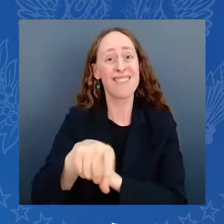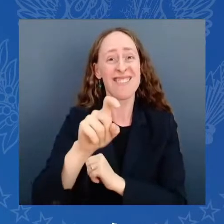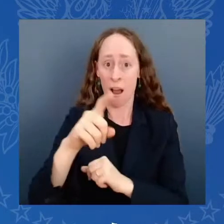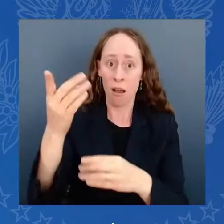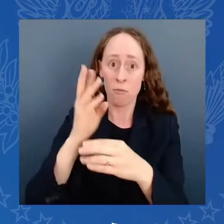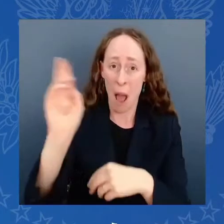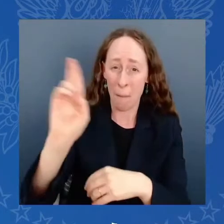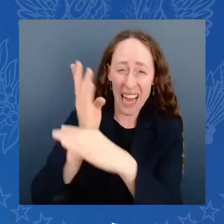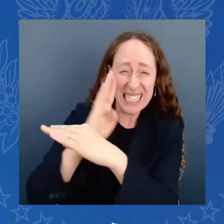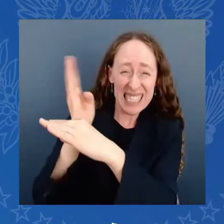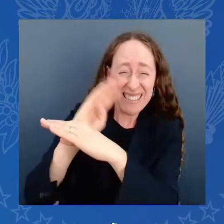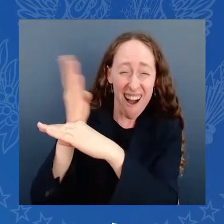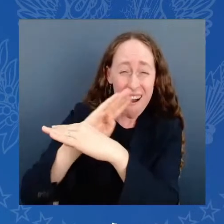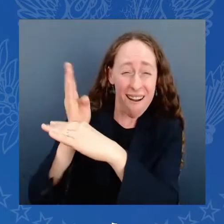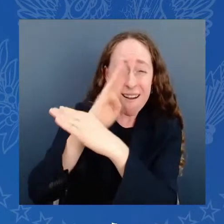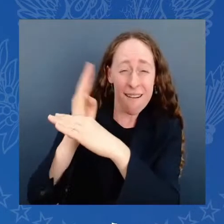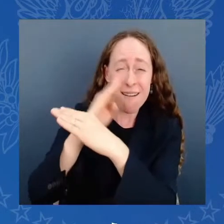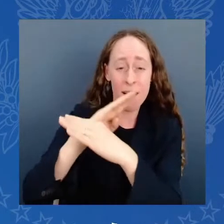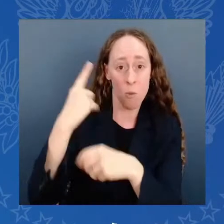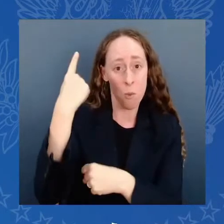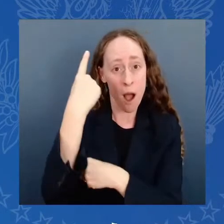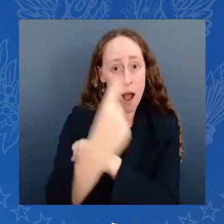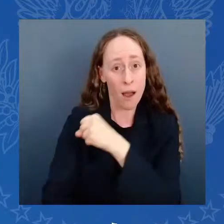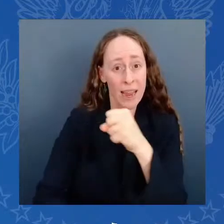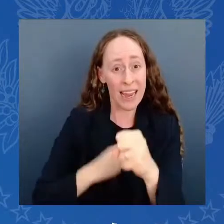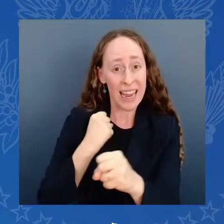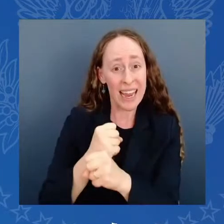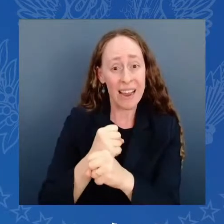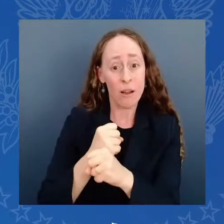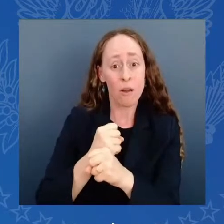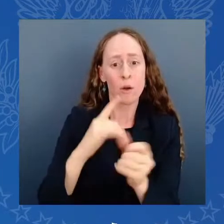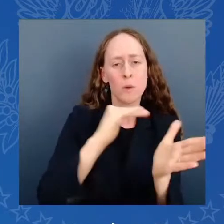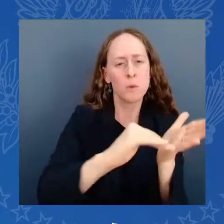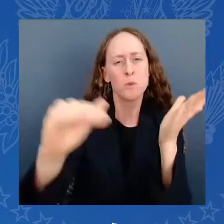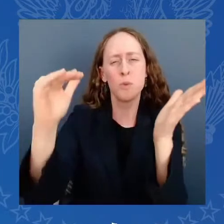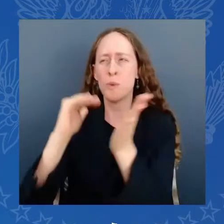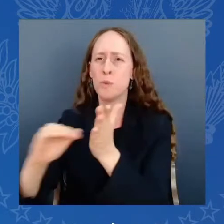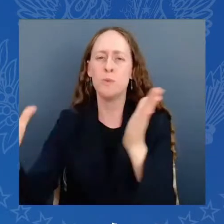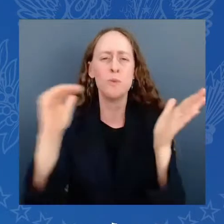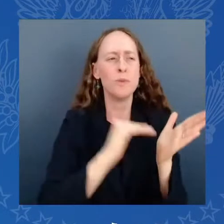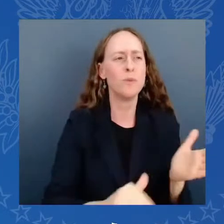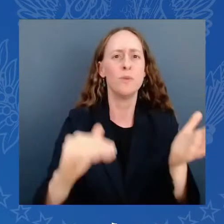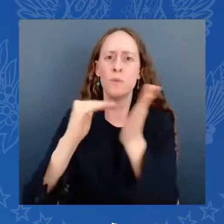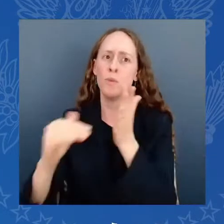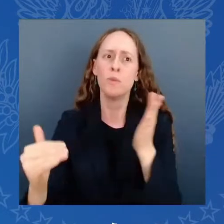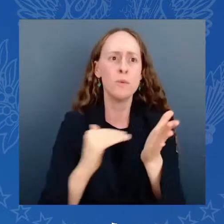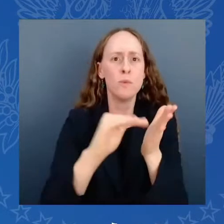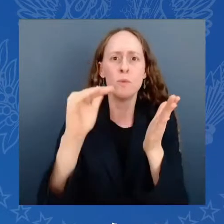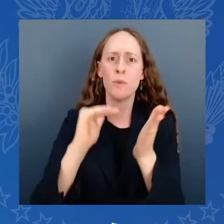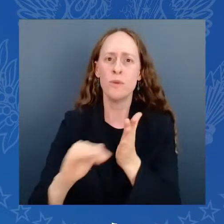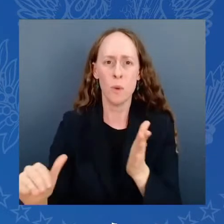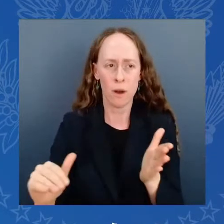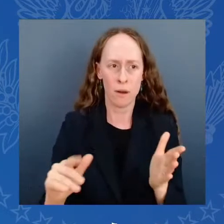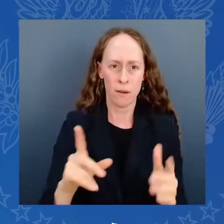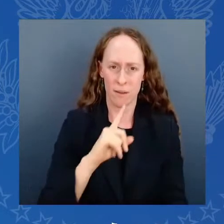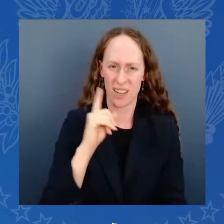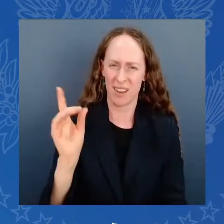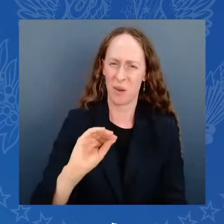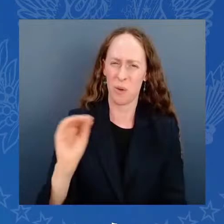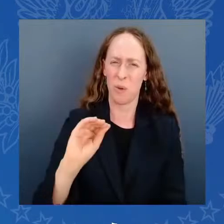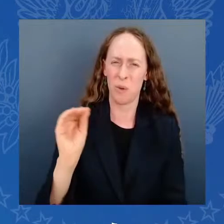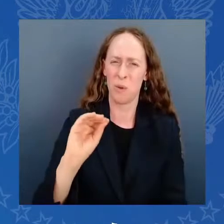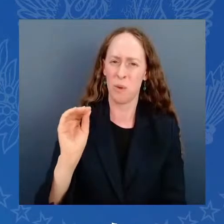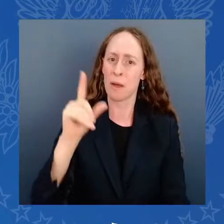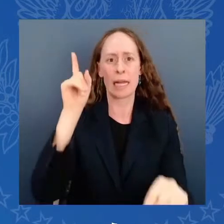up an entirely new standard that there be no confirmations of the court during an election year. But